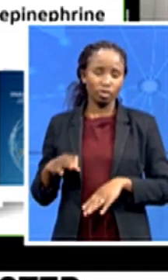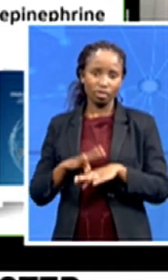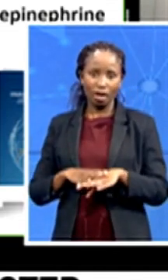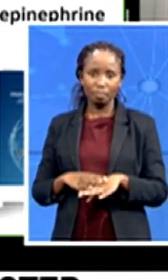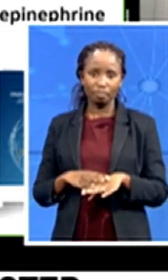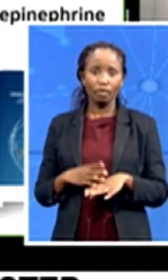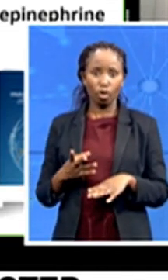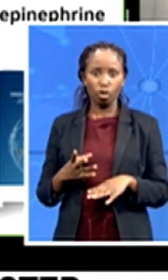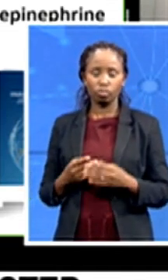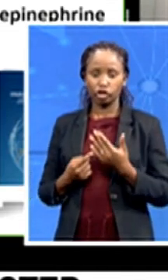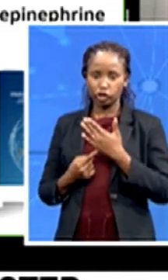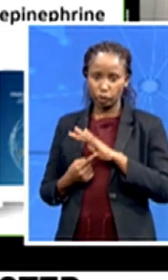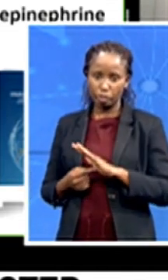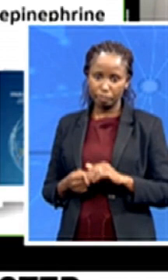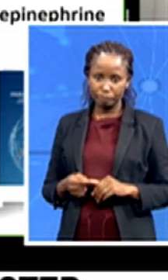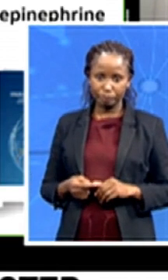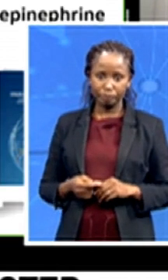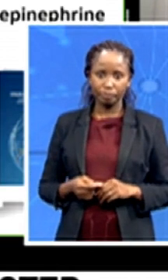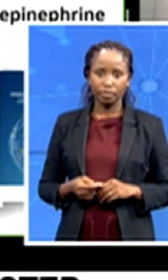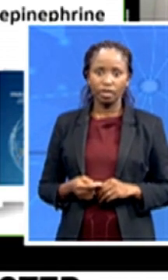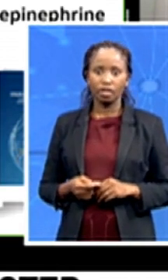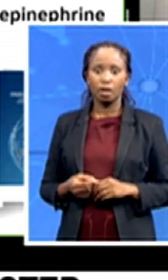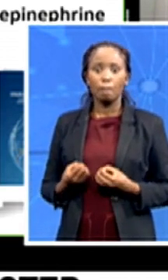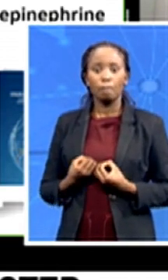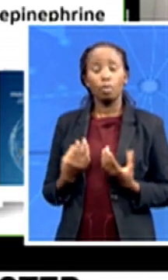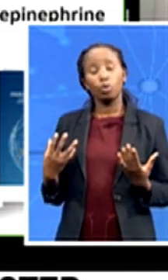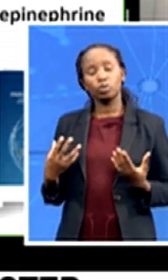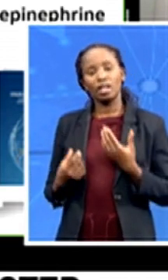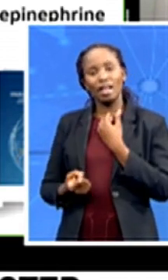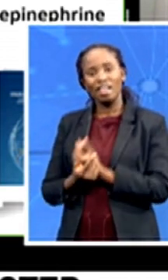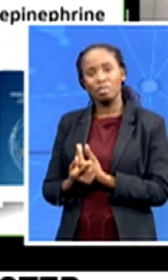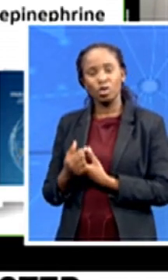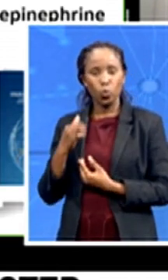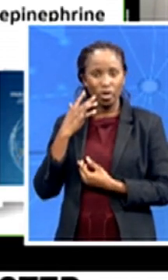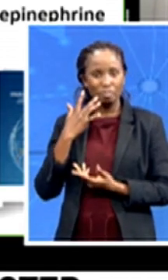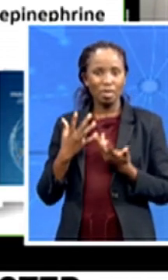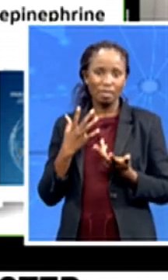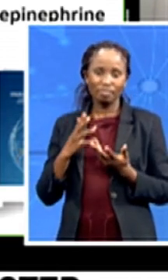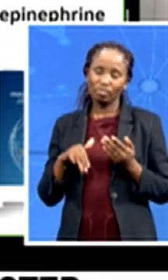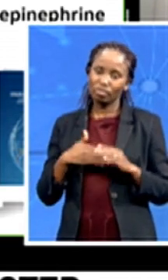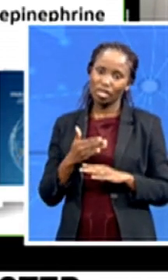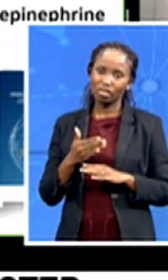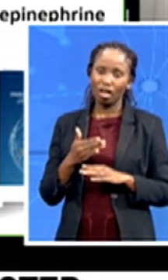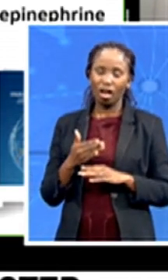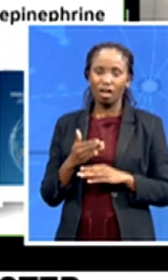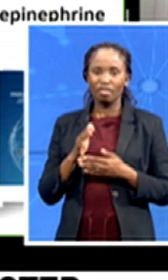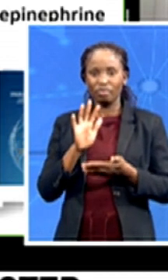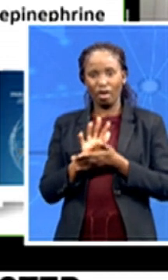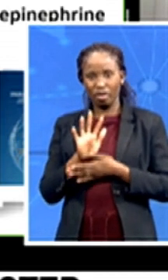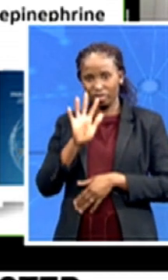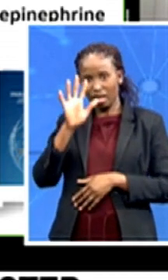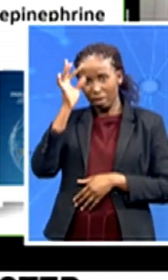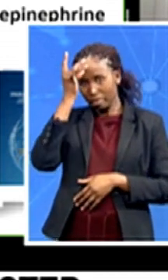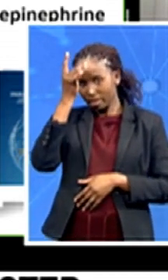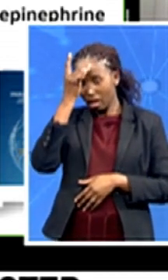happens within the first 15 minutes. And the good news is that it can be 100%, it